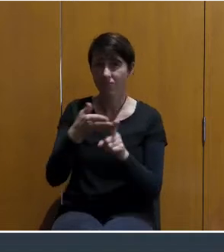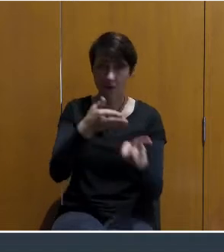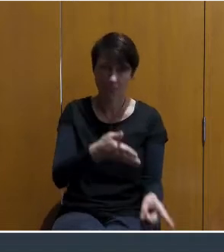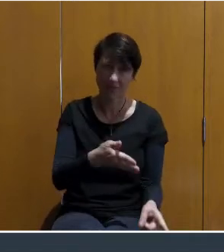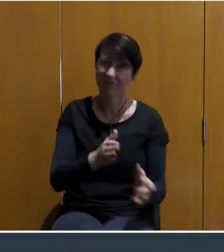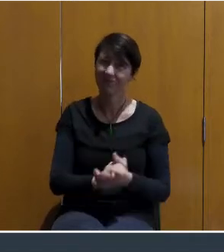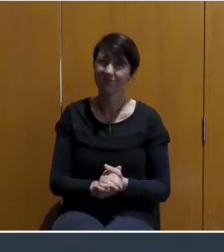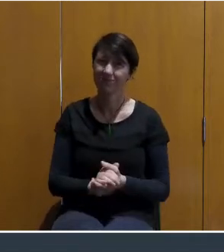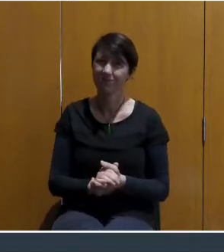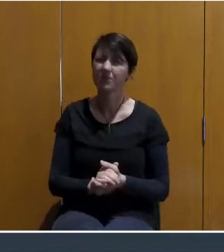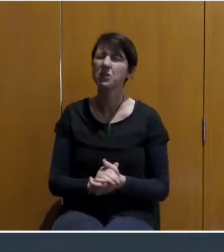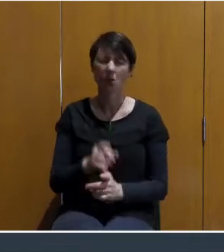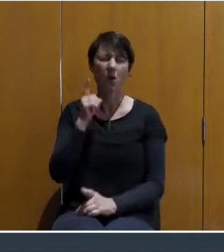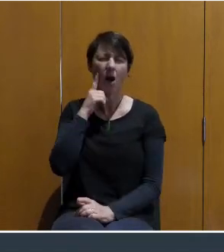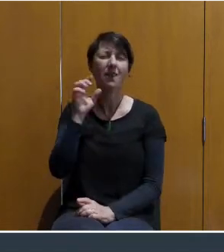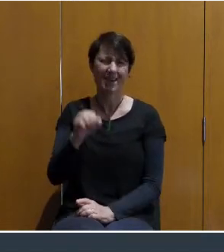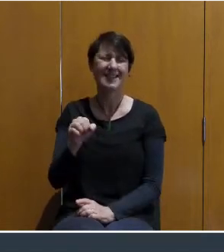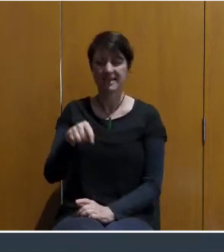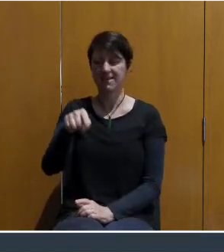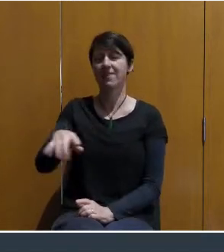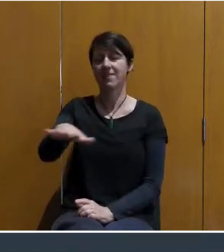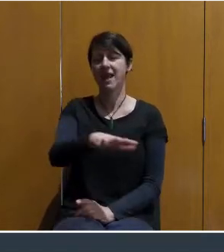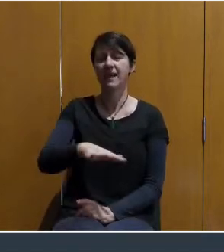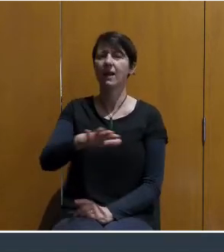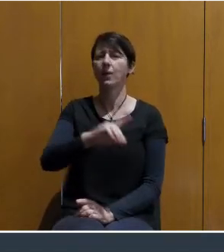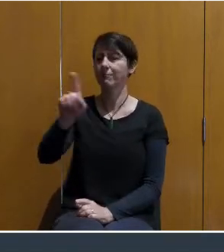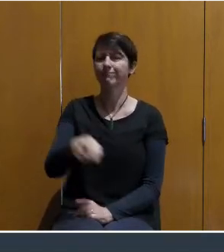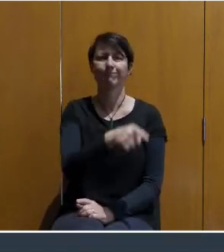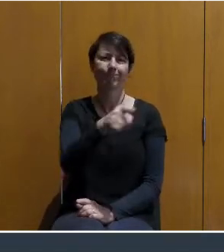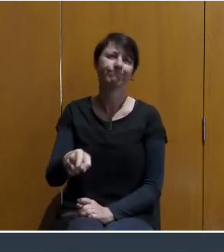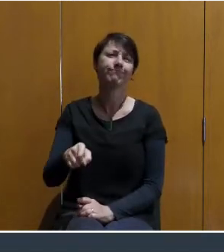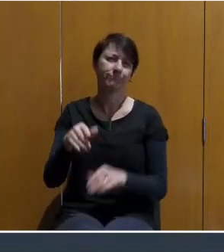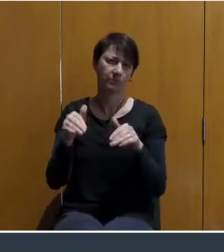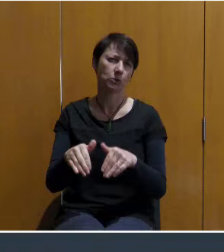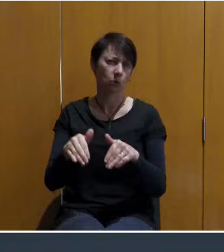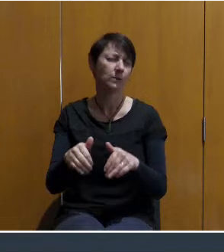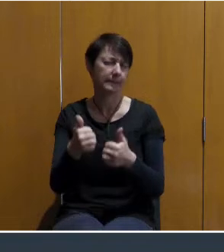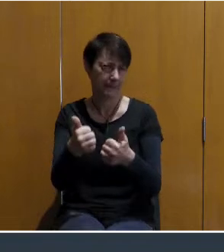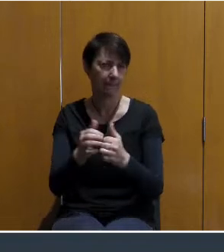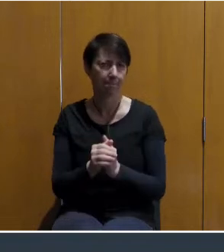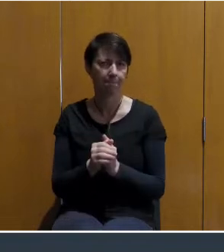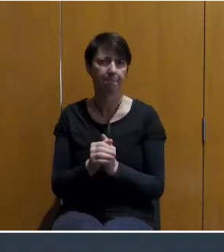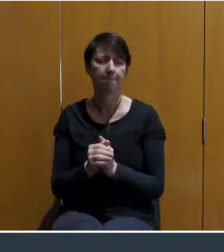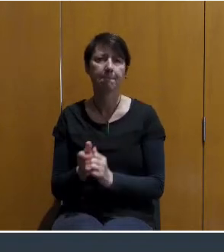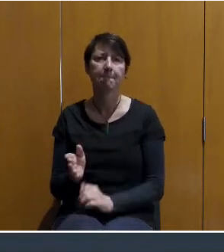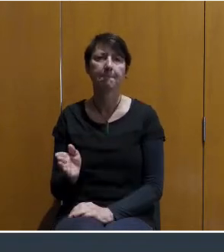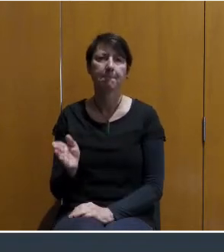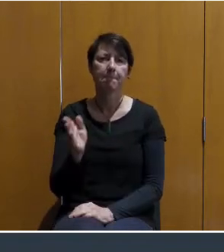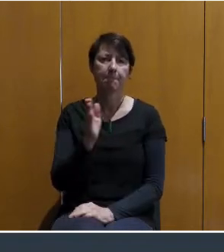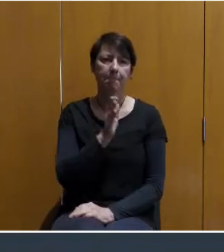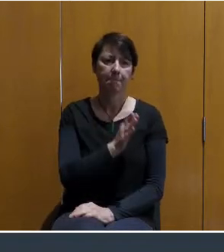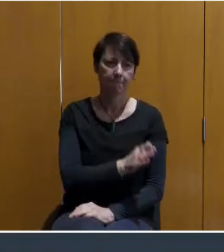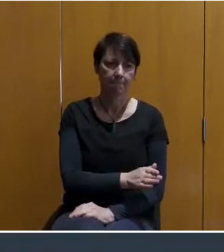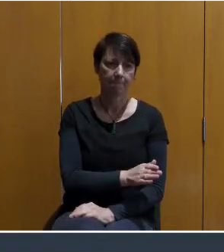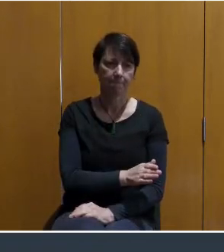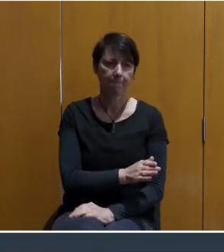very sensible to make that a non-dog area. And Port Beach Rest, I think